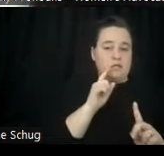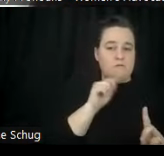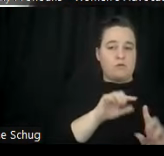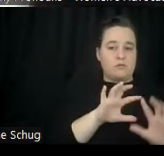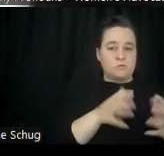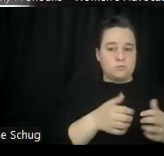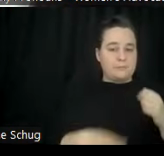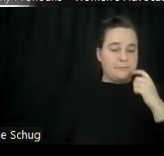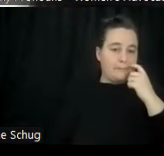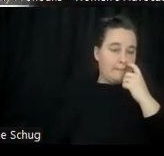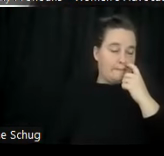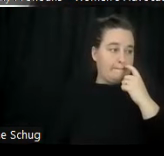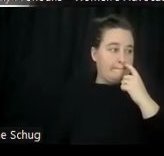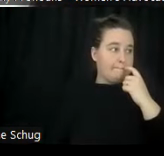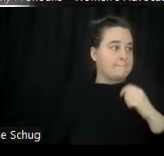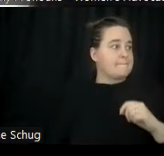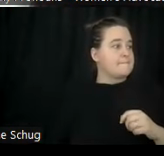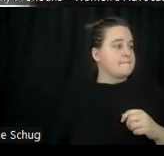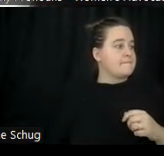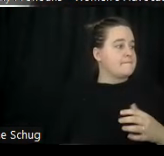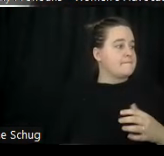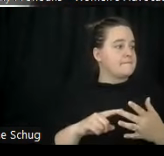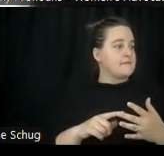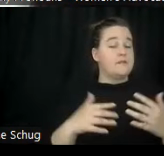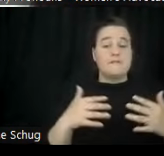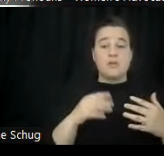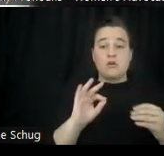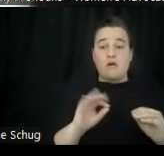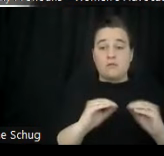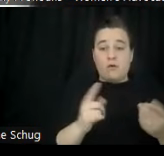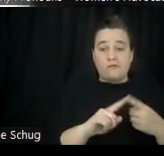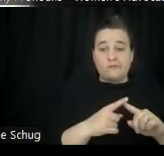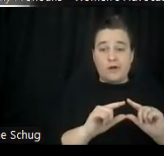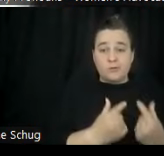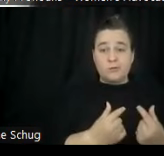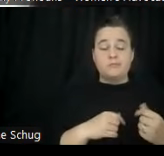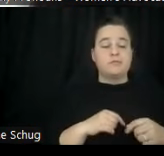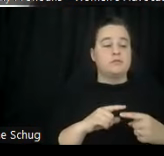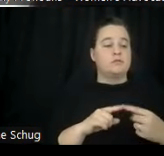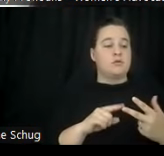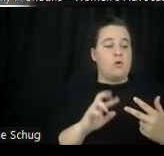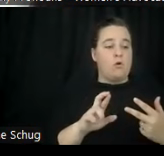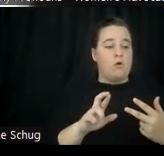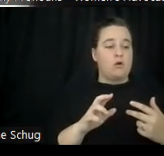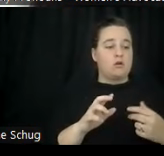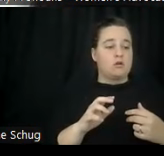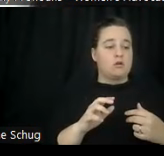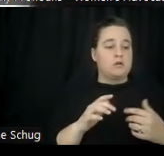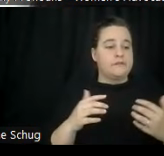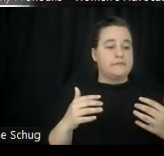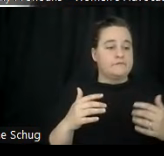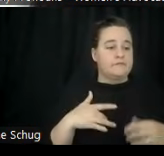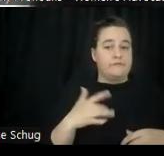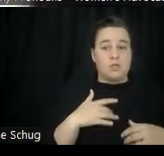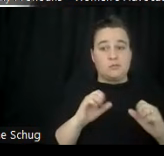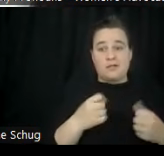Other people are saying fear of alienating friend group and fear of being outed or of being